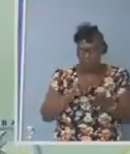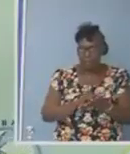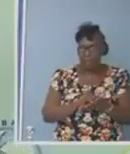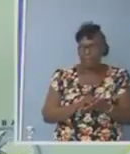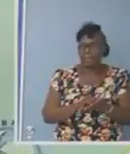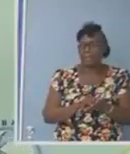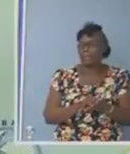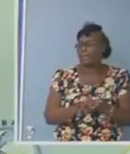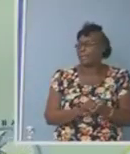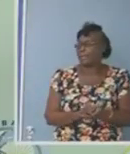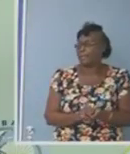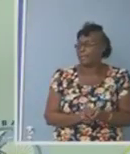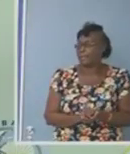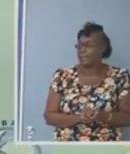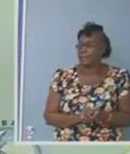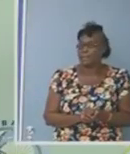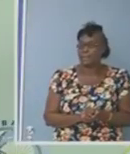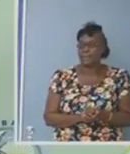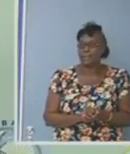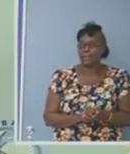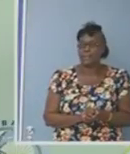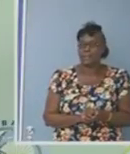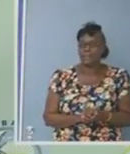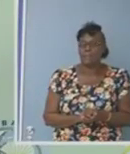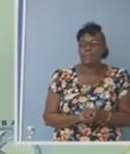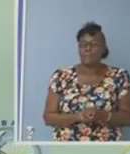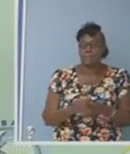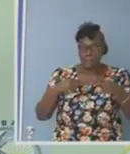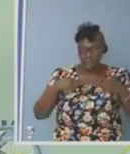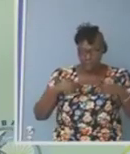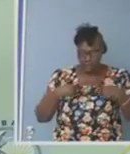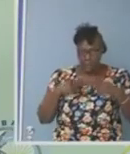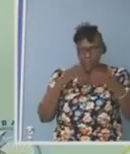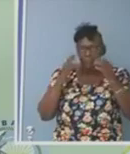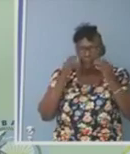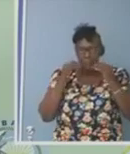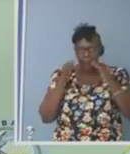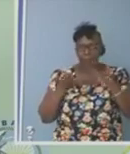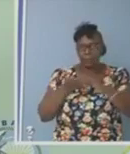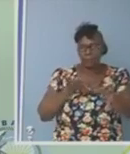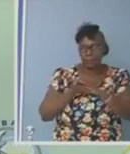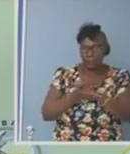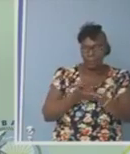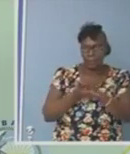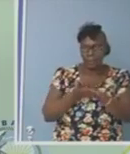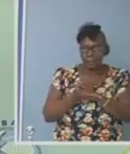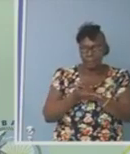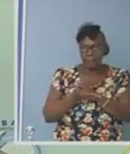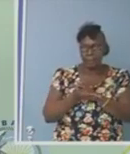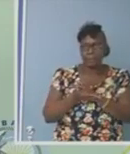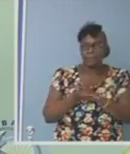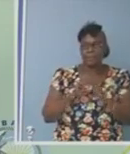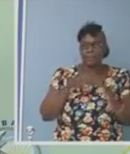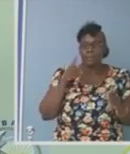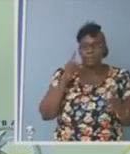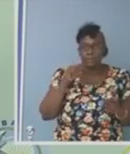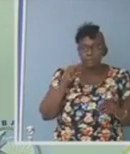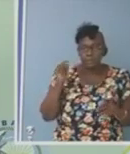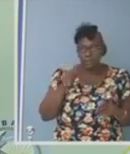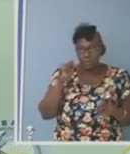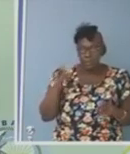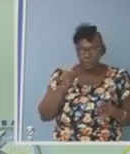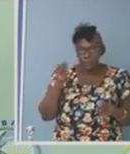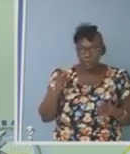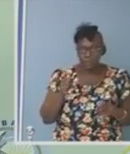And let me say, at the meeting with the Bankers Association and the ministry, at the ministry on Tuesday, they